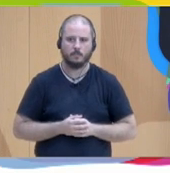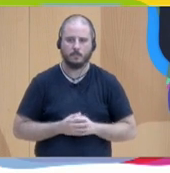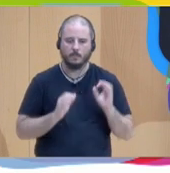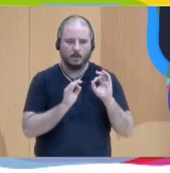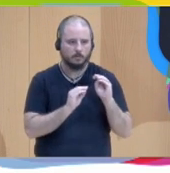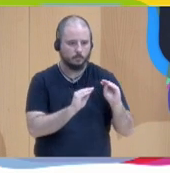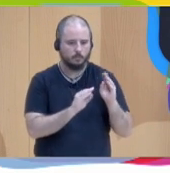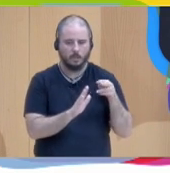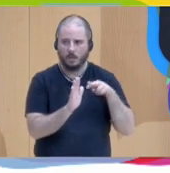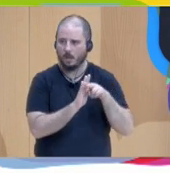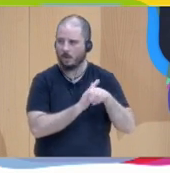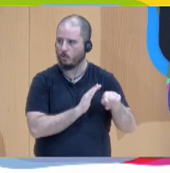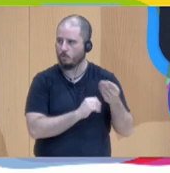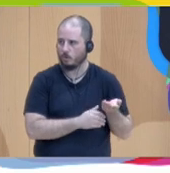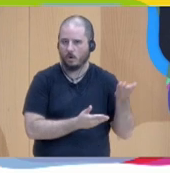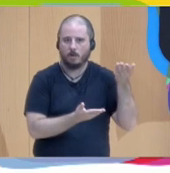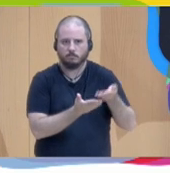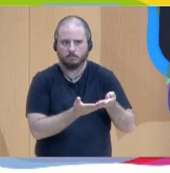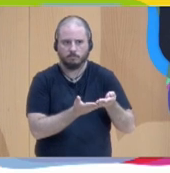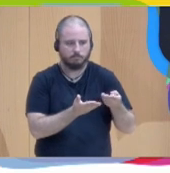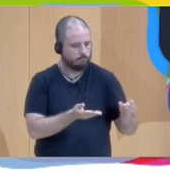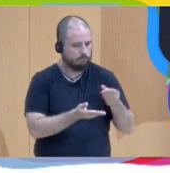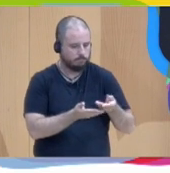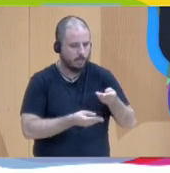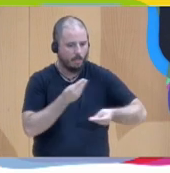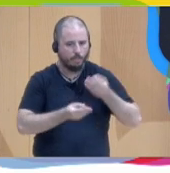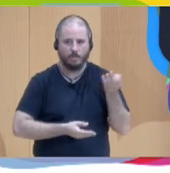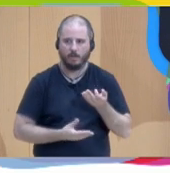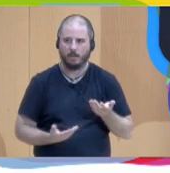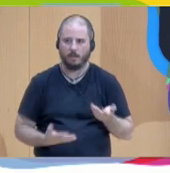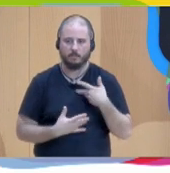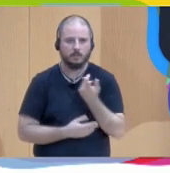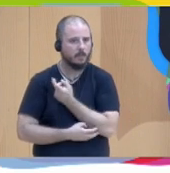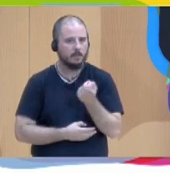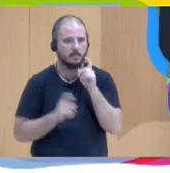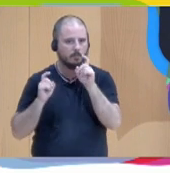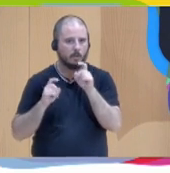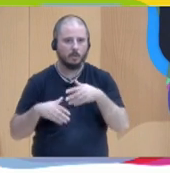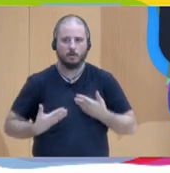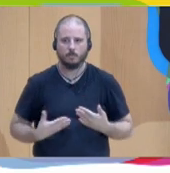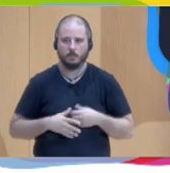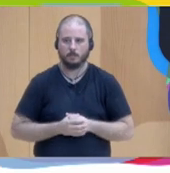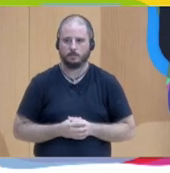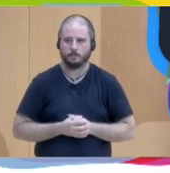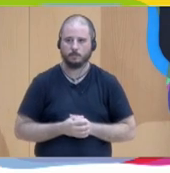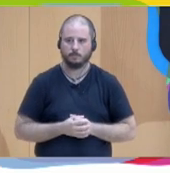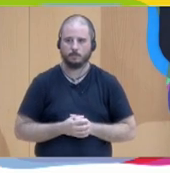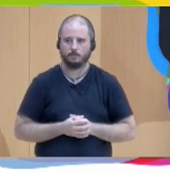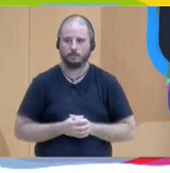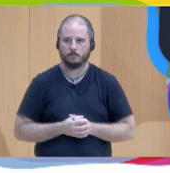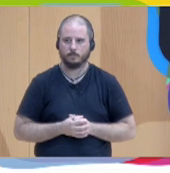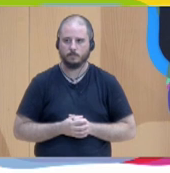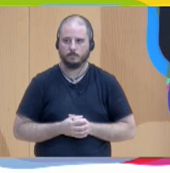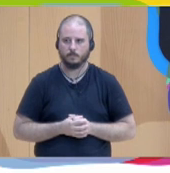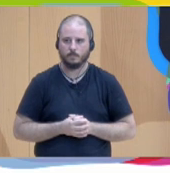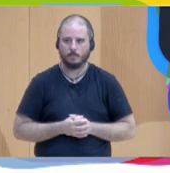what we need in the education and the skills for the professionals is the idea